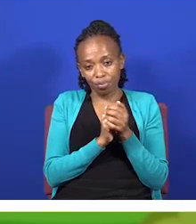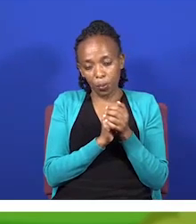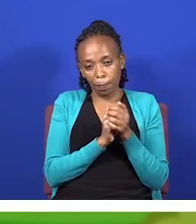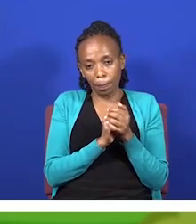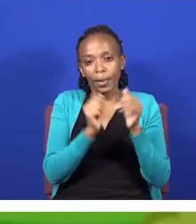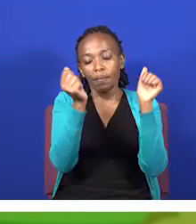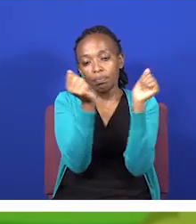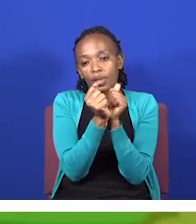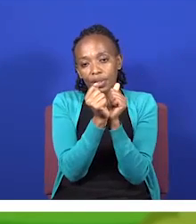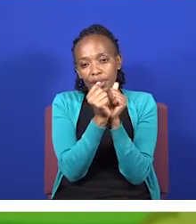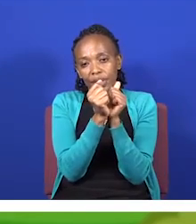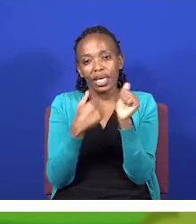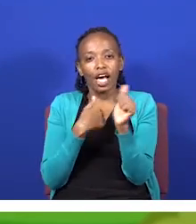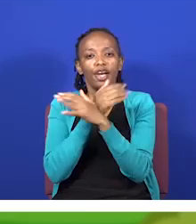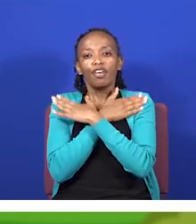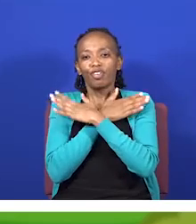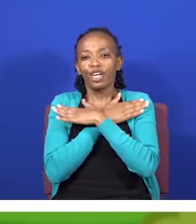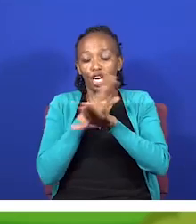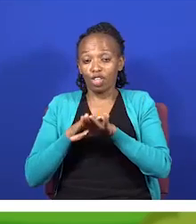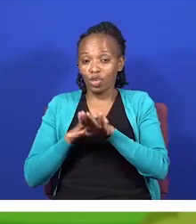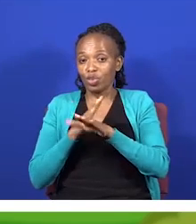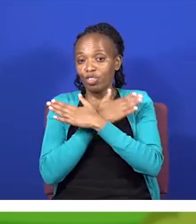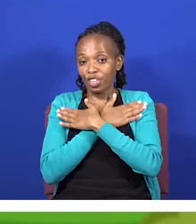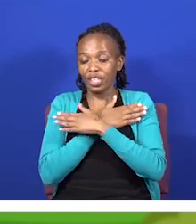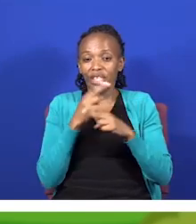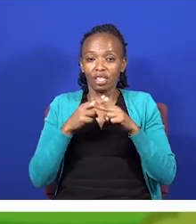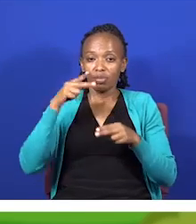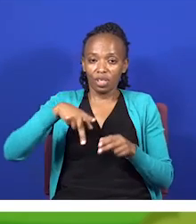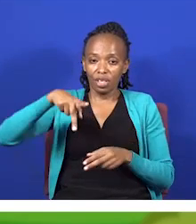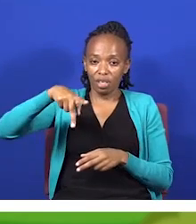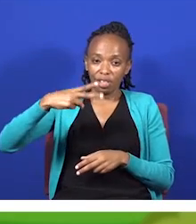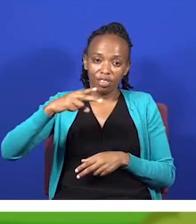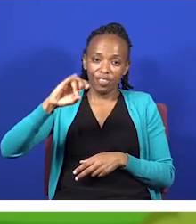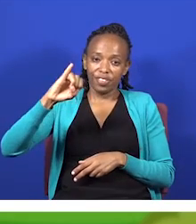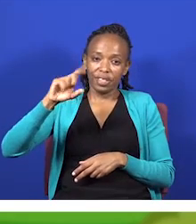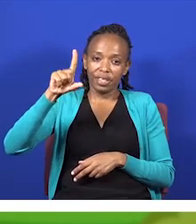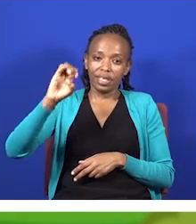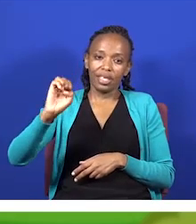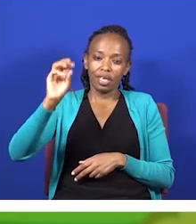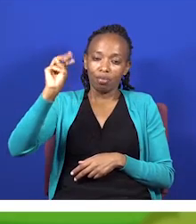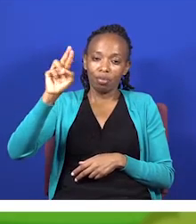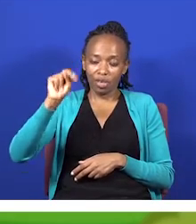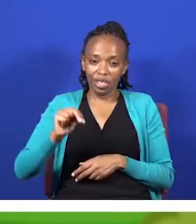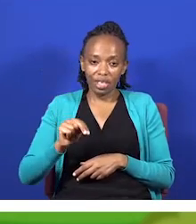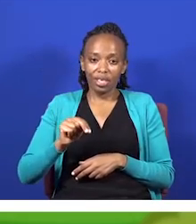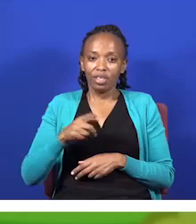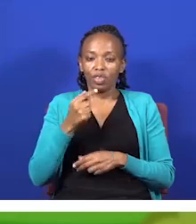Paul had a very good friend called Philemon. And Philemon, being his